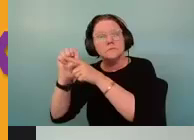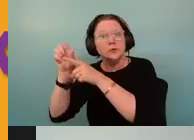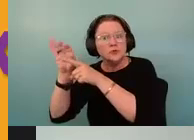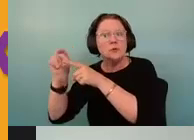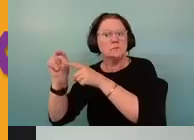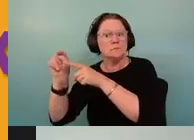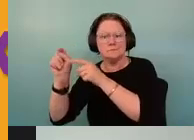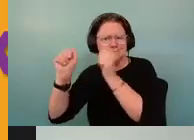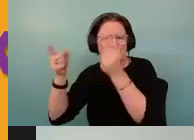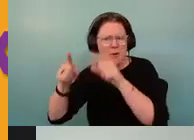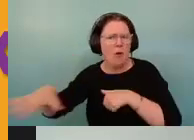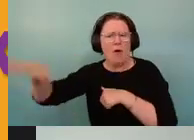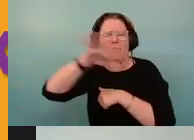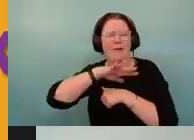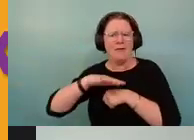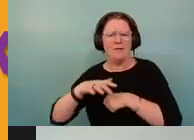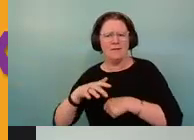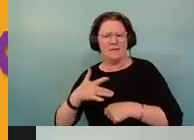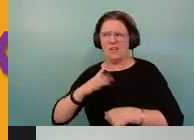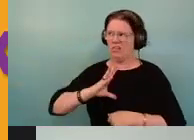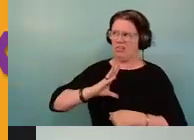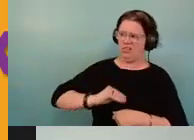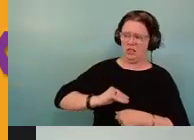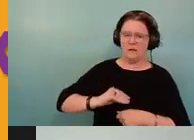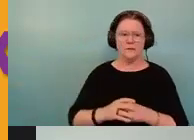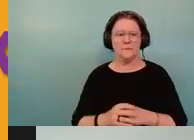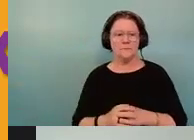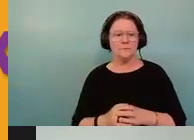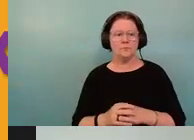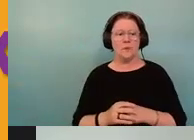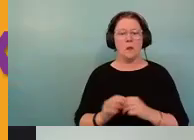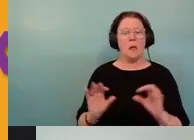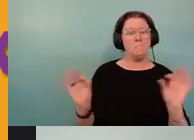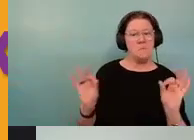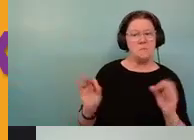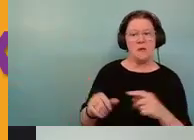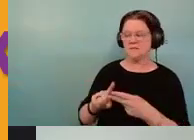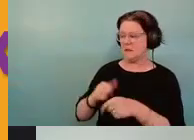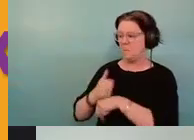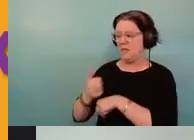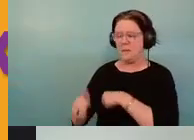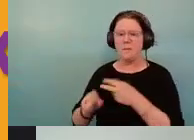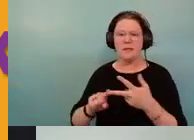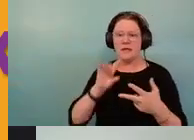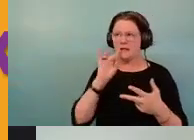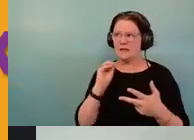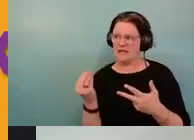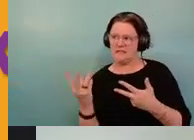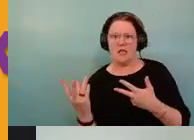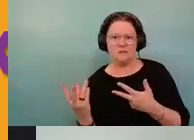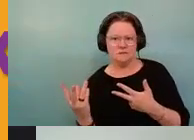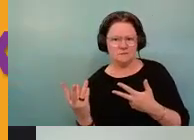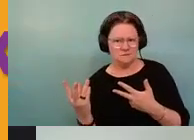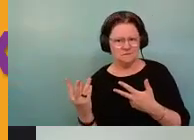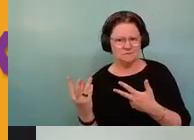of, making them feel like less than, minimizing or blaming or gaslighting. Again, we know that this happens